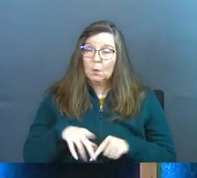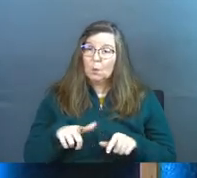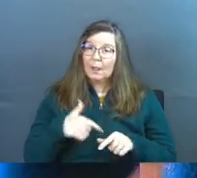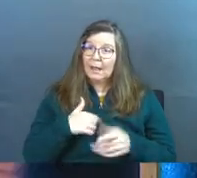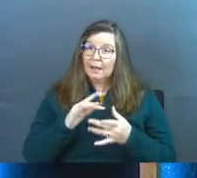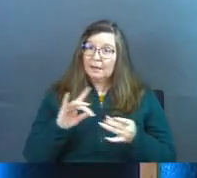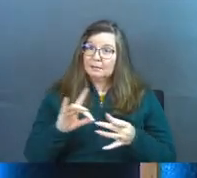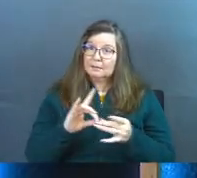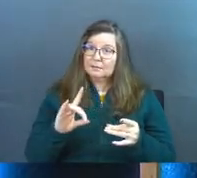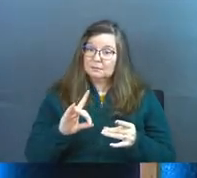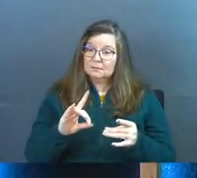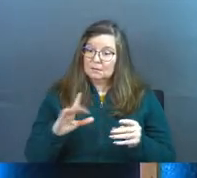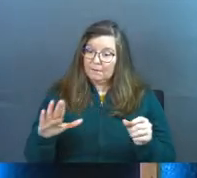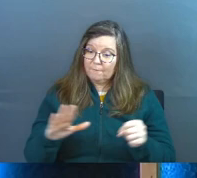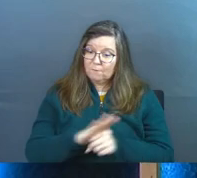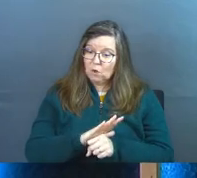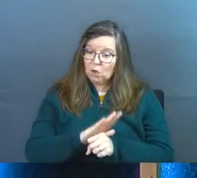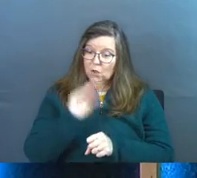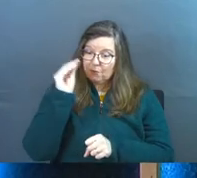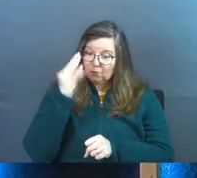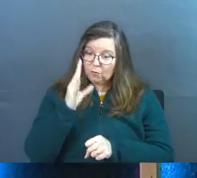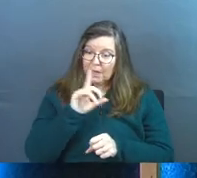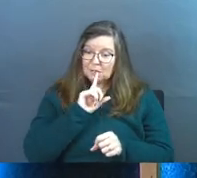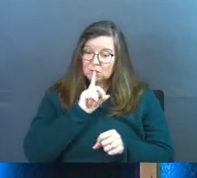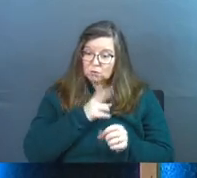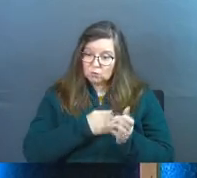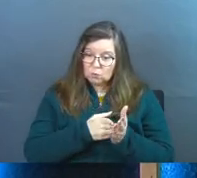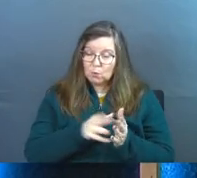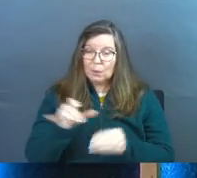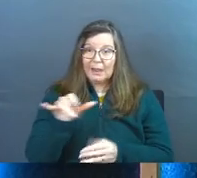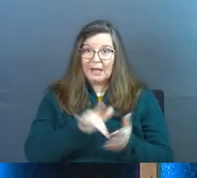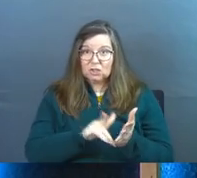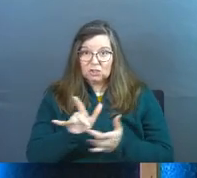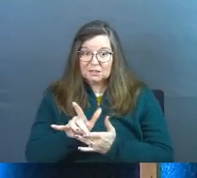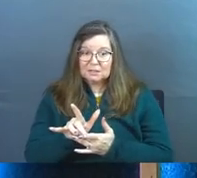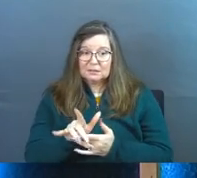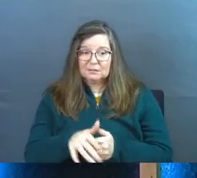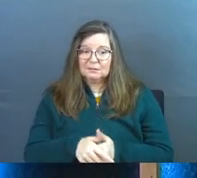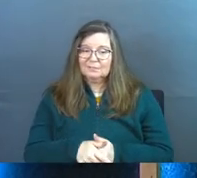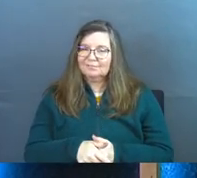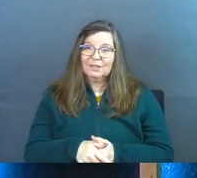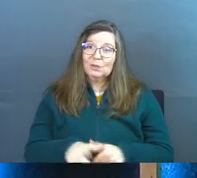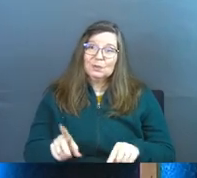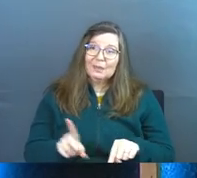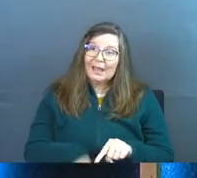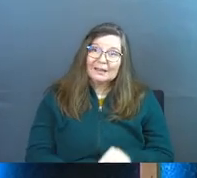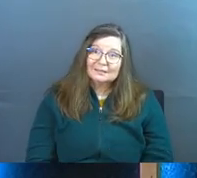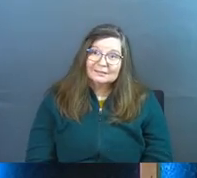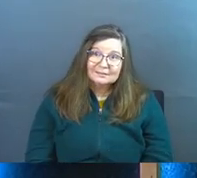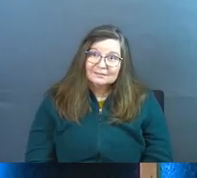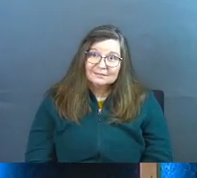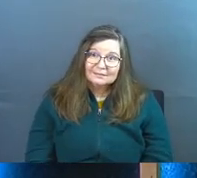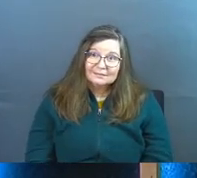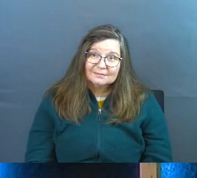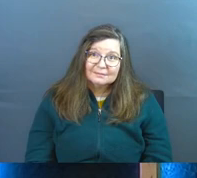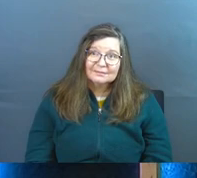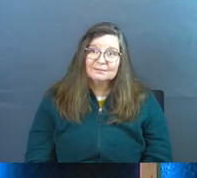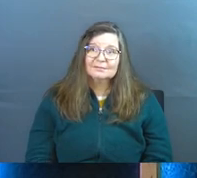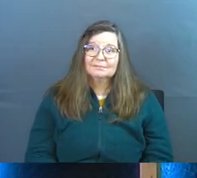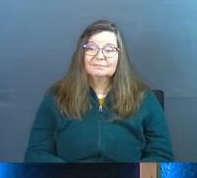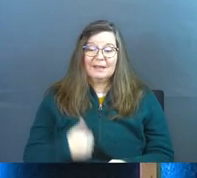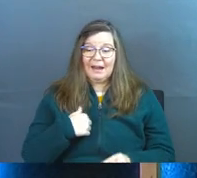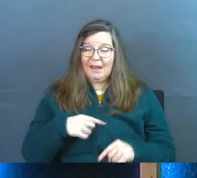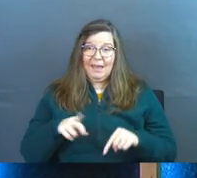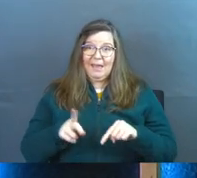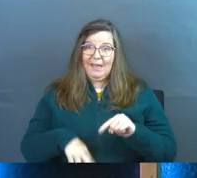While I'm saying be full of grace and truth just like Jesus is, you can't be. And